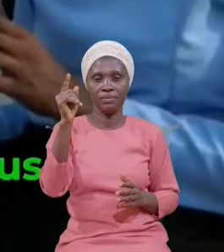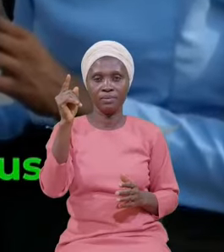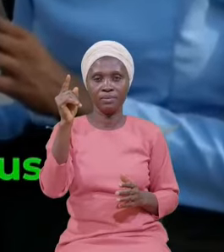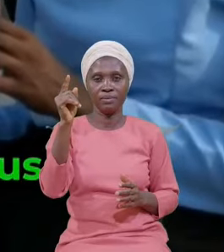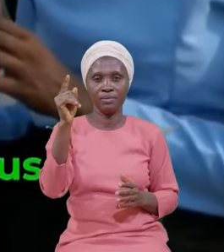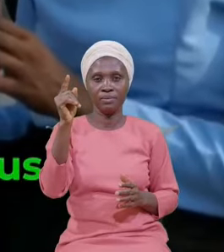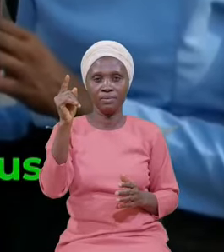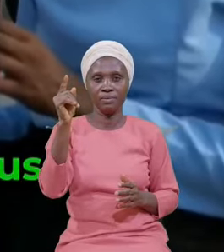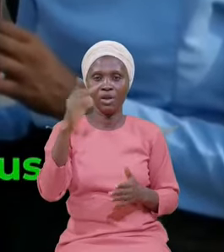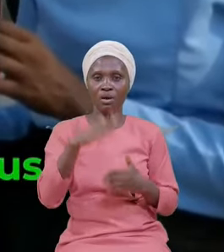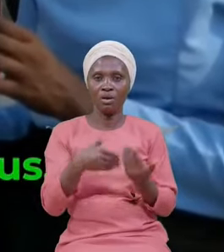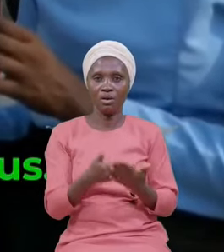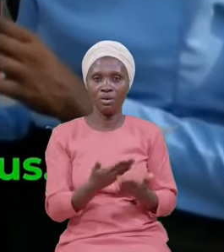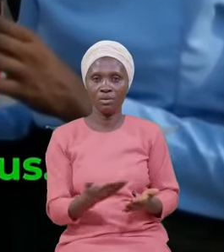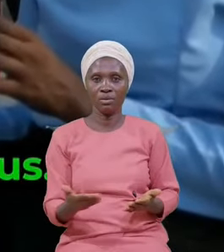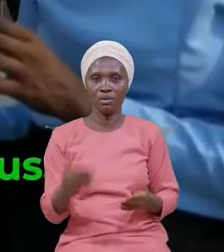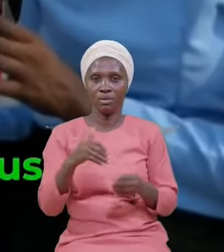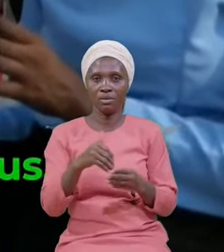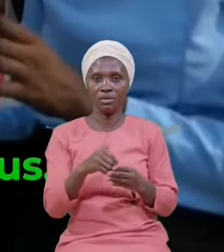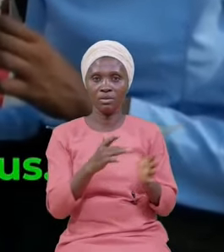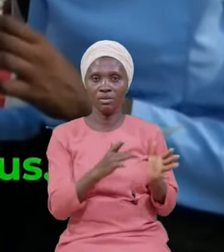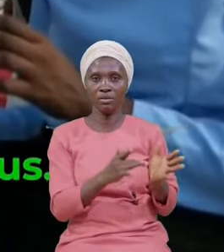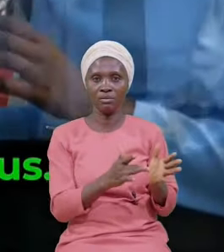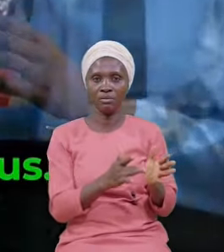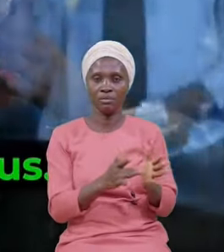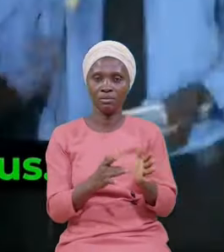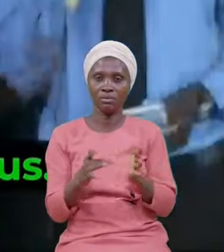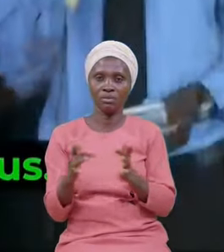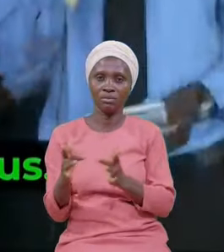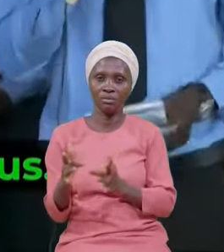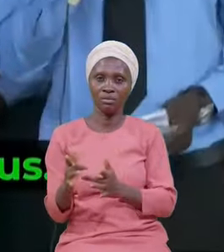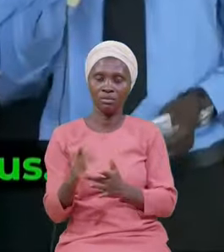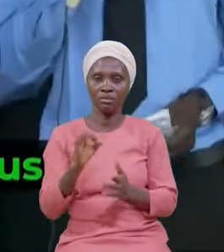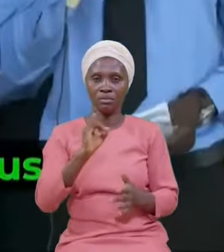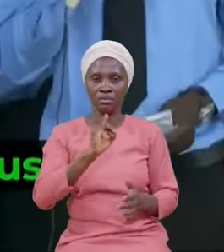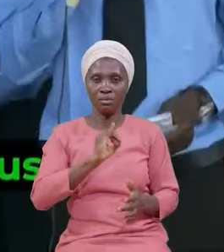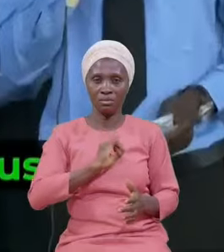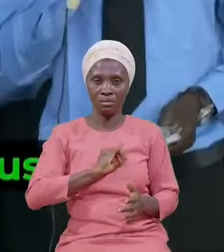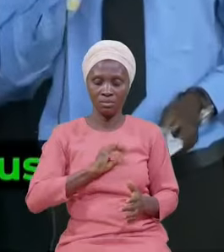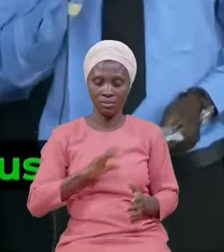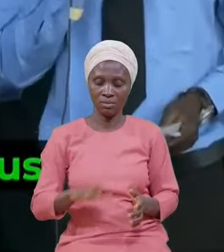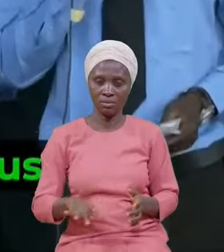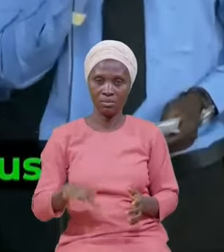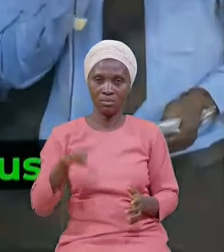without all Jesus